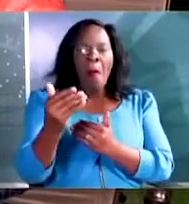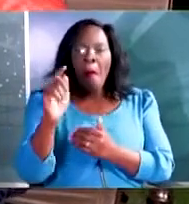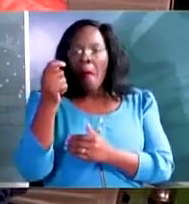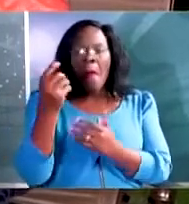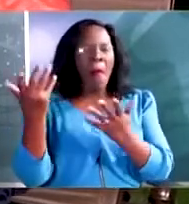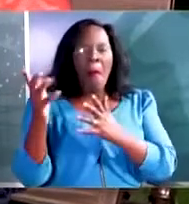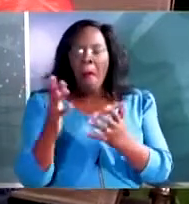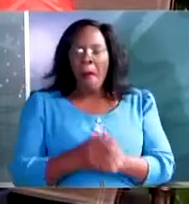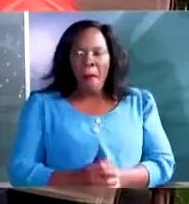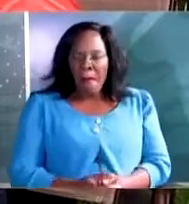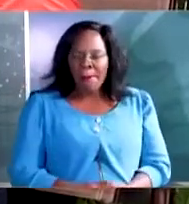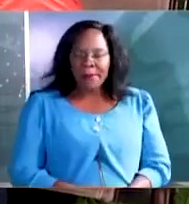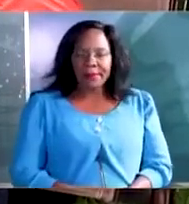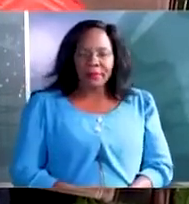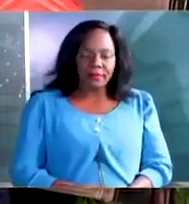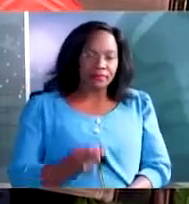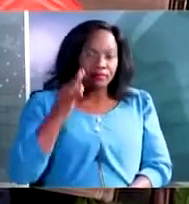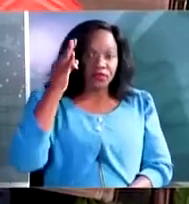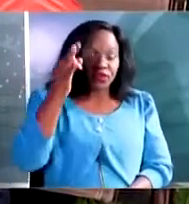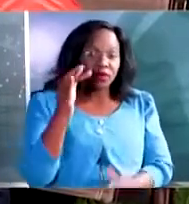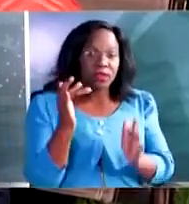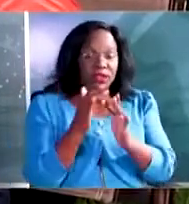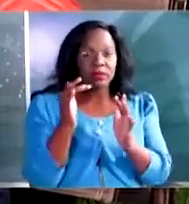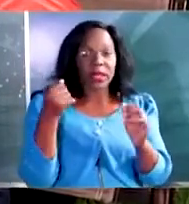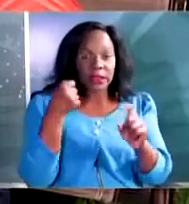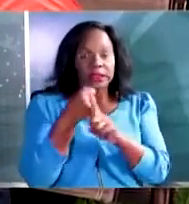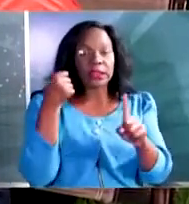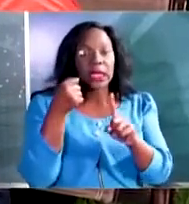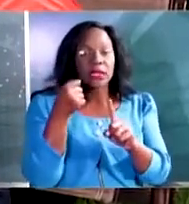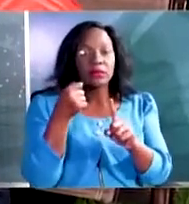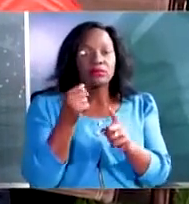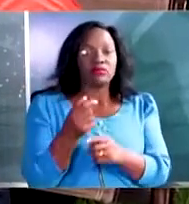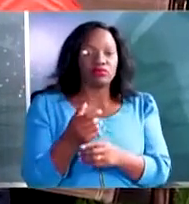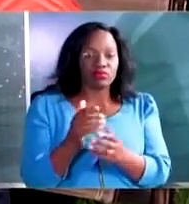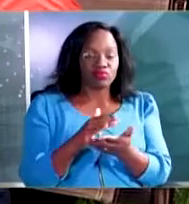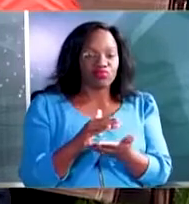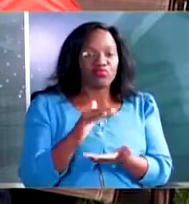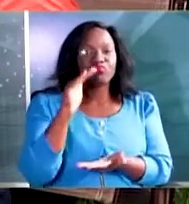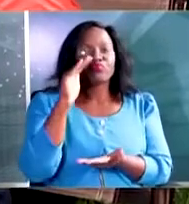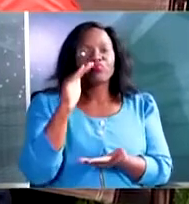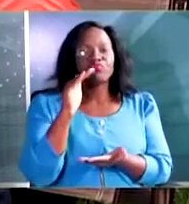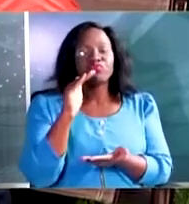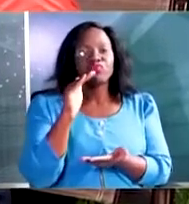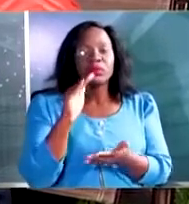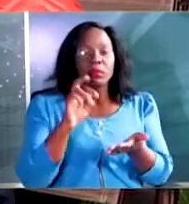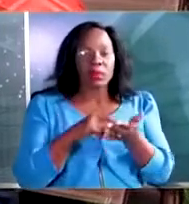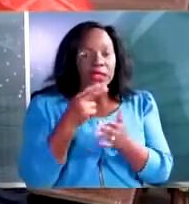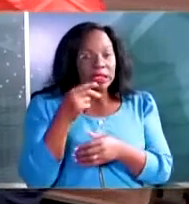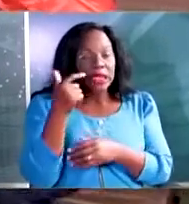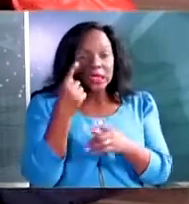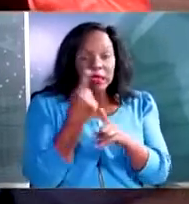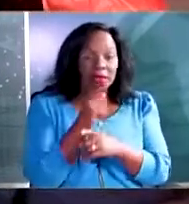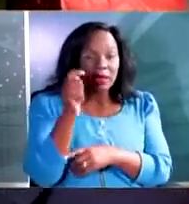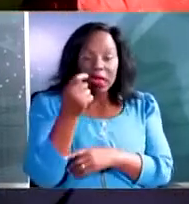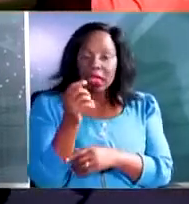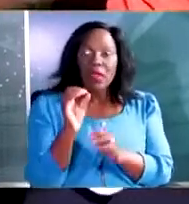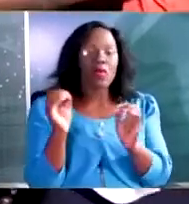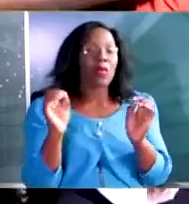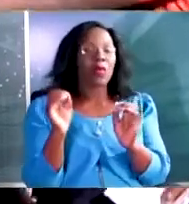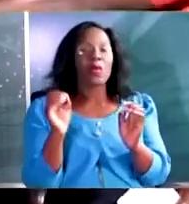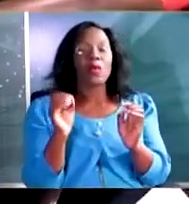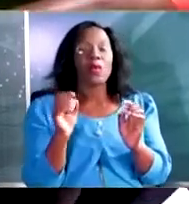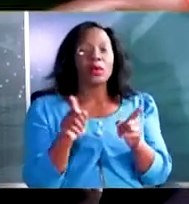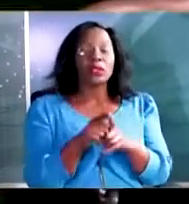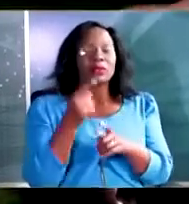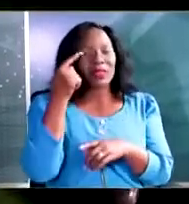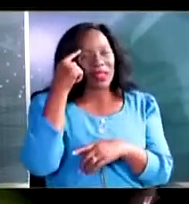future? In the future, well, cyber attacks are on the increase worldwide. I can't see why there would be any difference in Kenya.